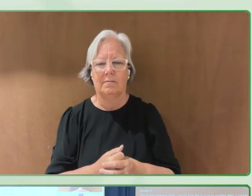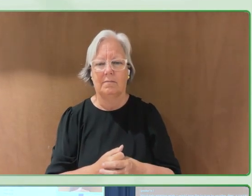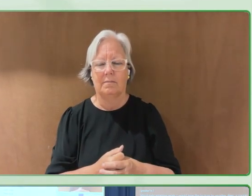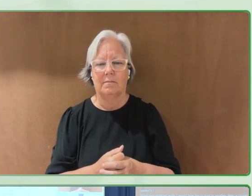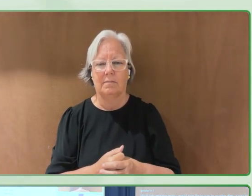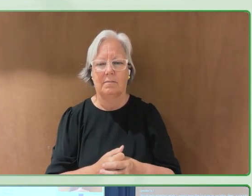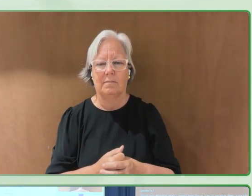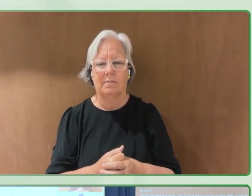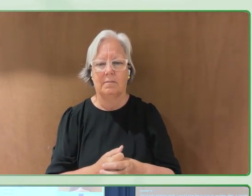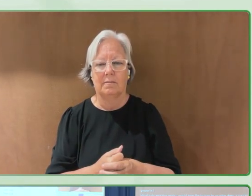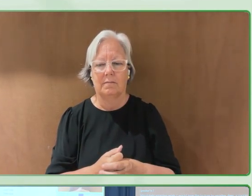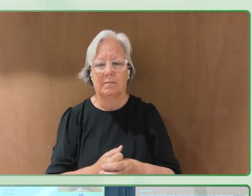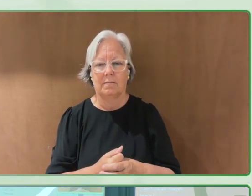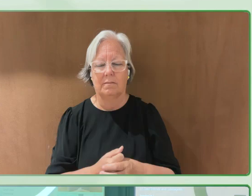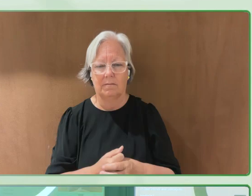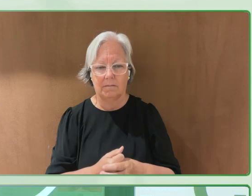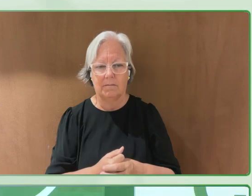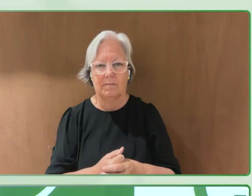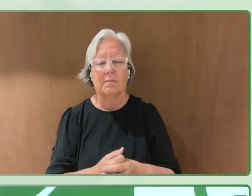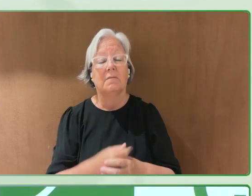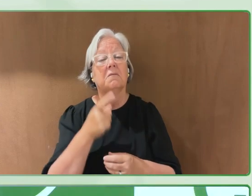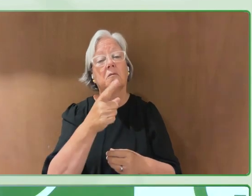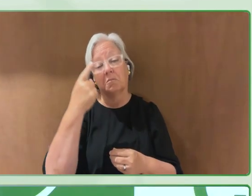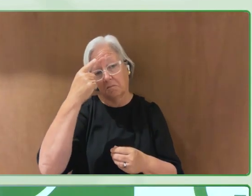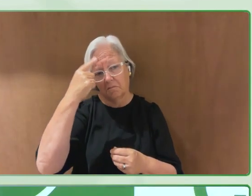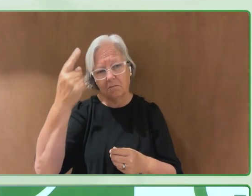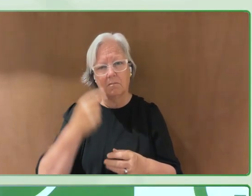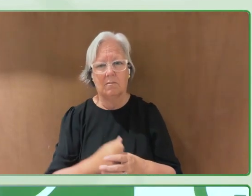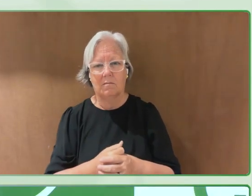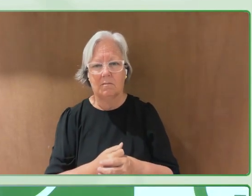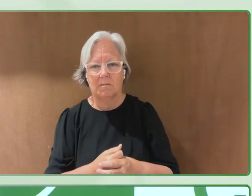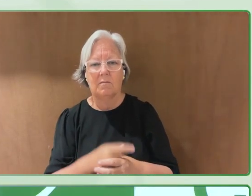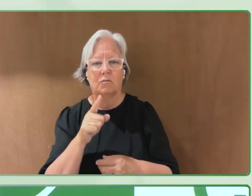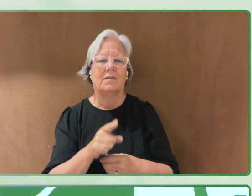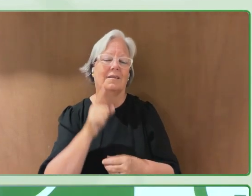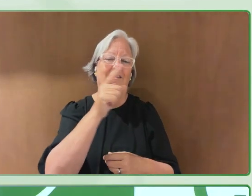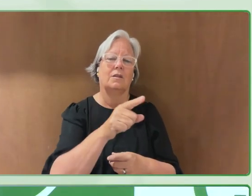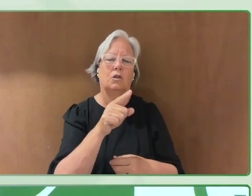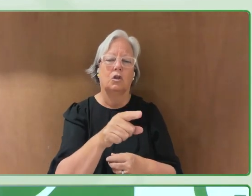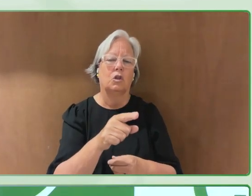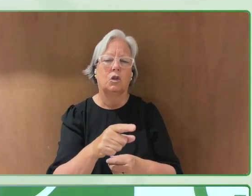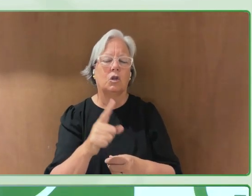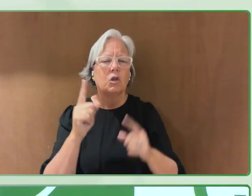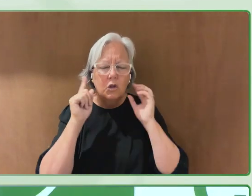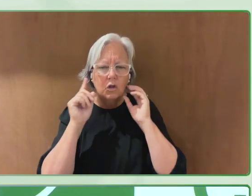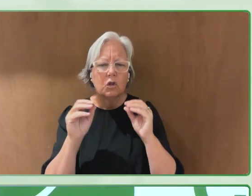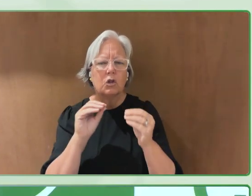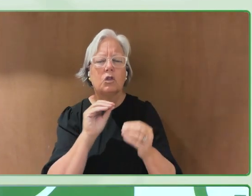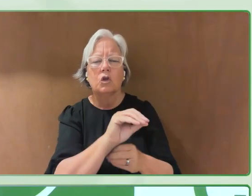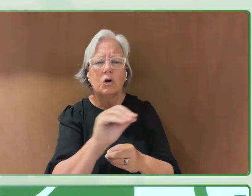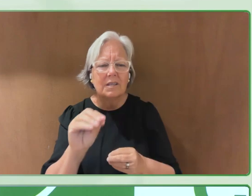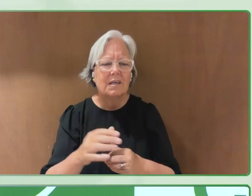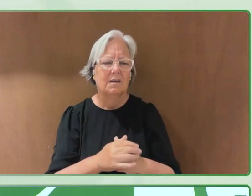Just imagine you visit to the doctor, but unable to explain the pain or in the